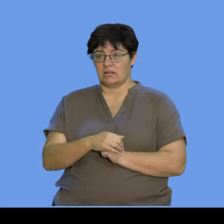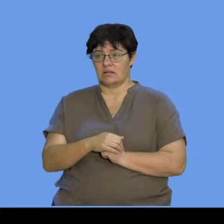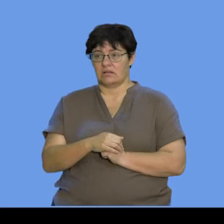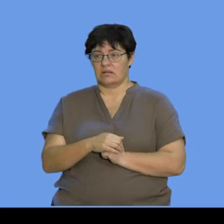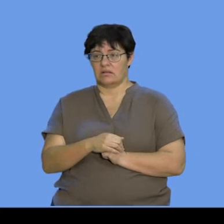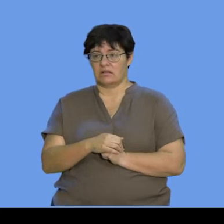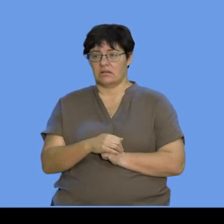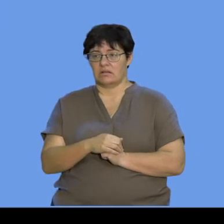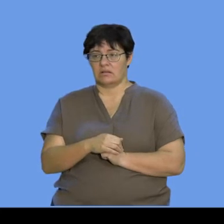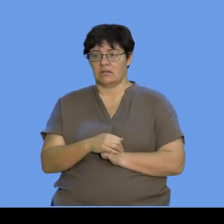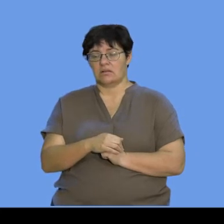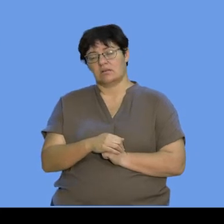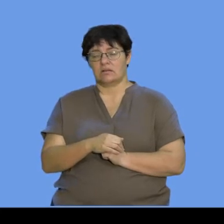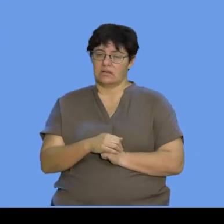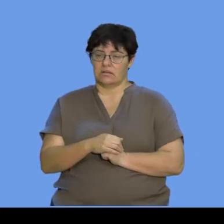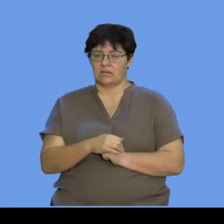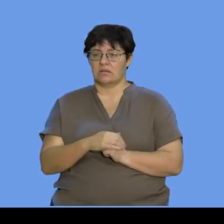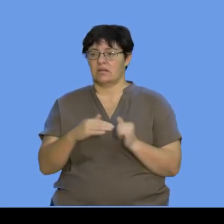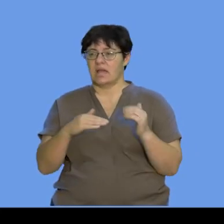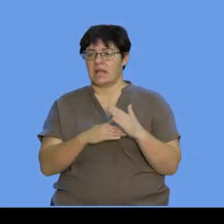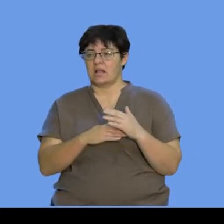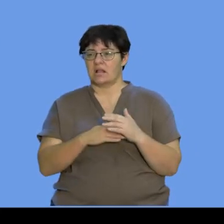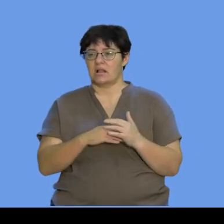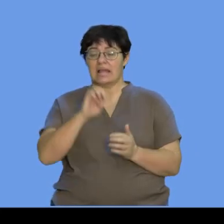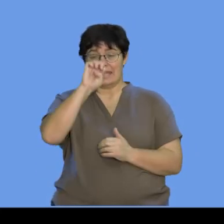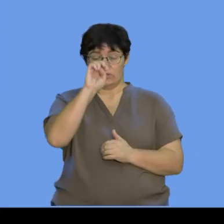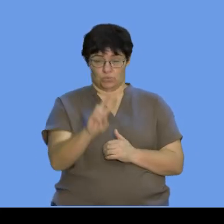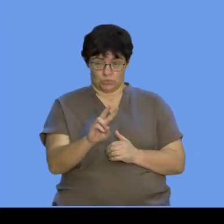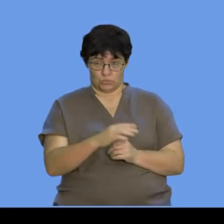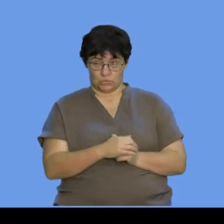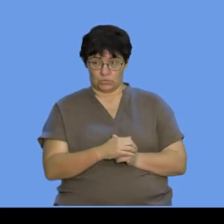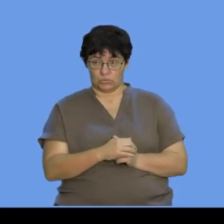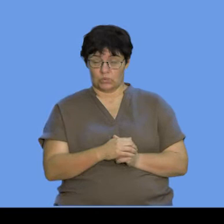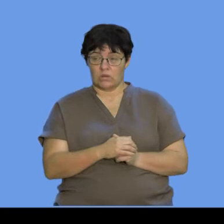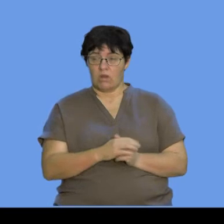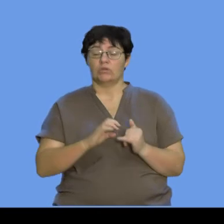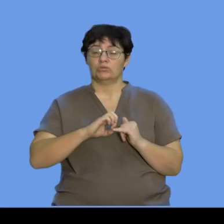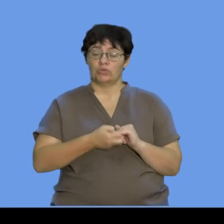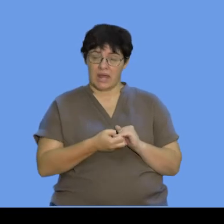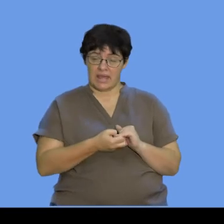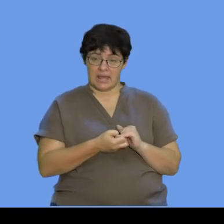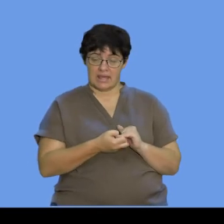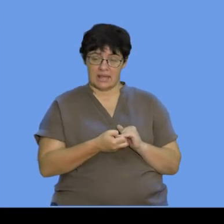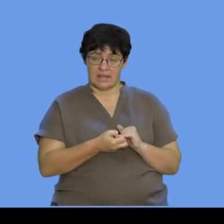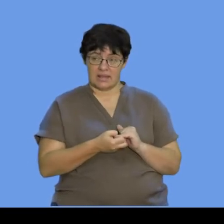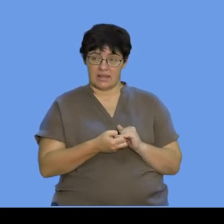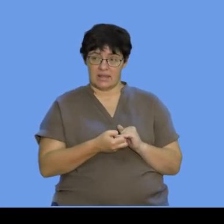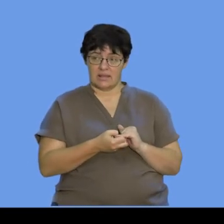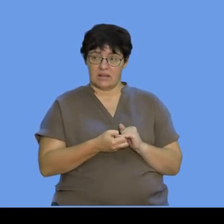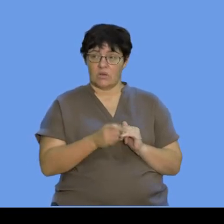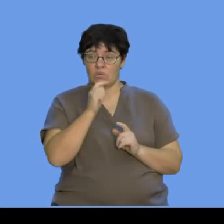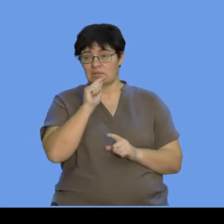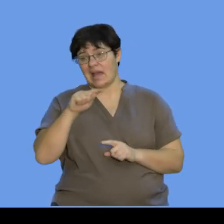is the angle E2. And therefore try to use that in the